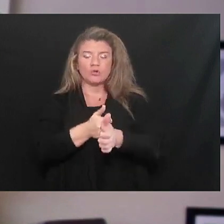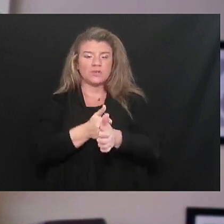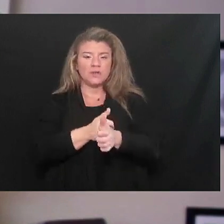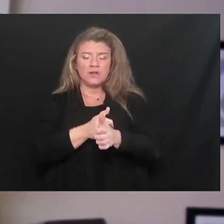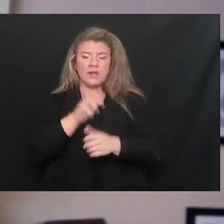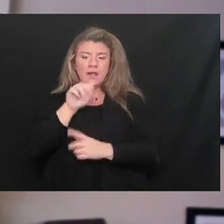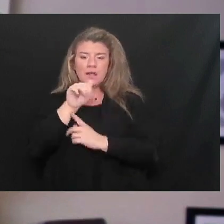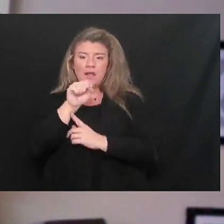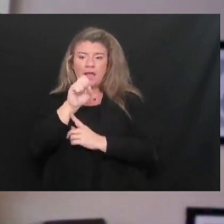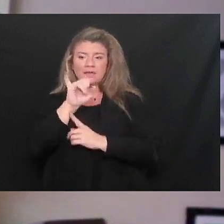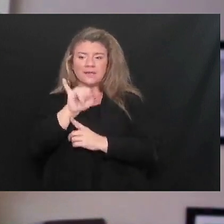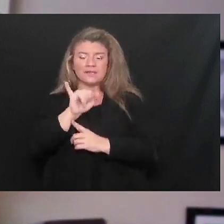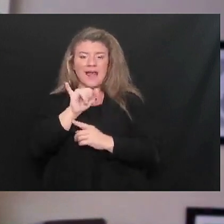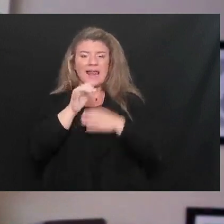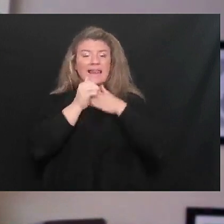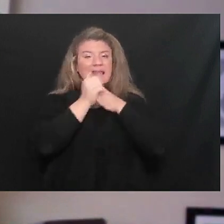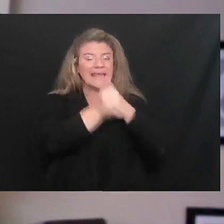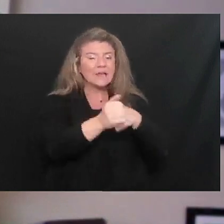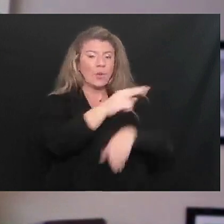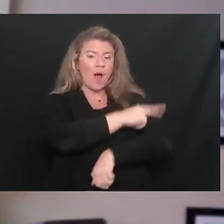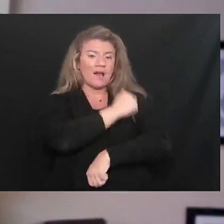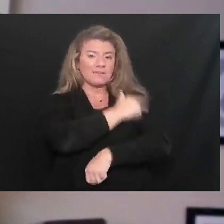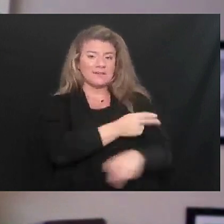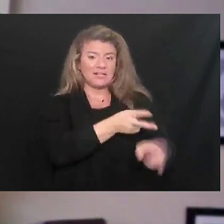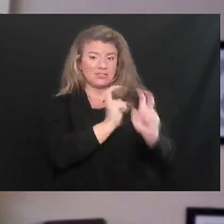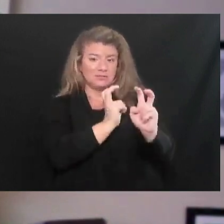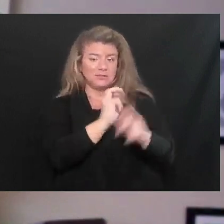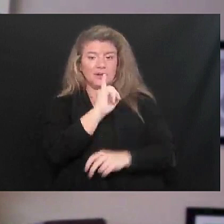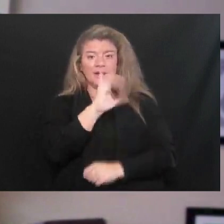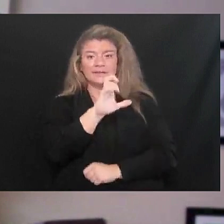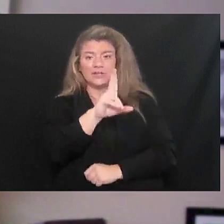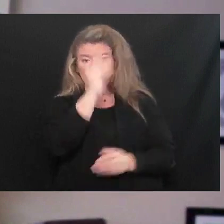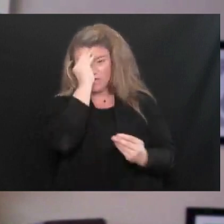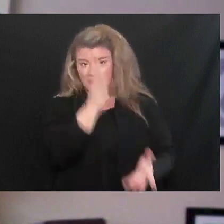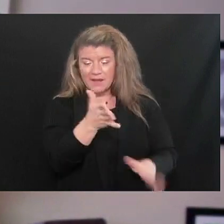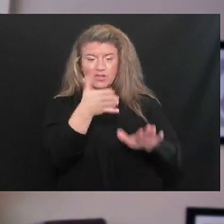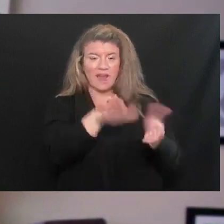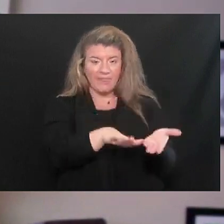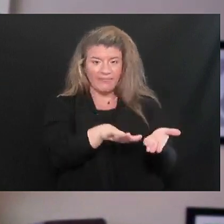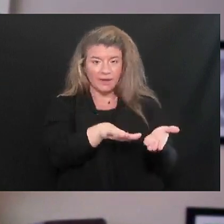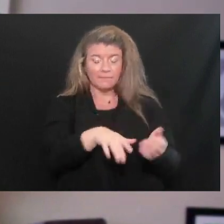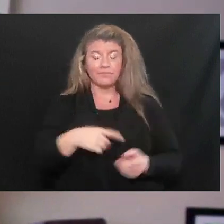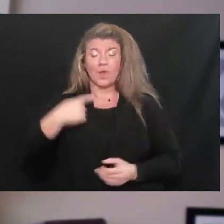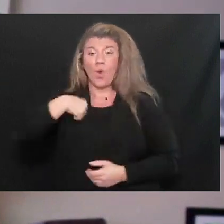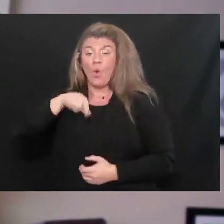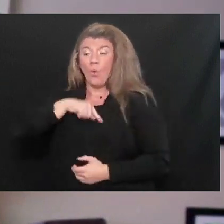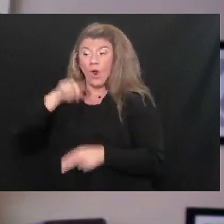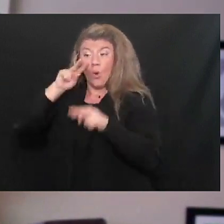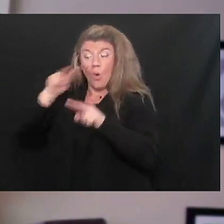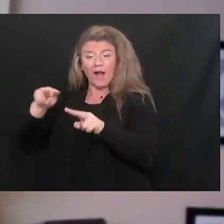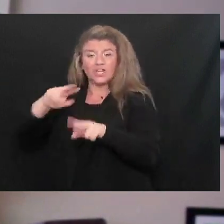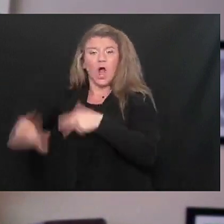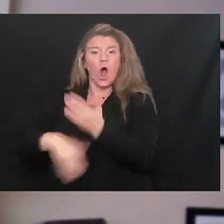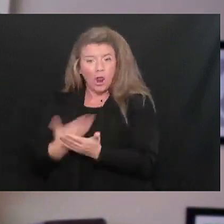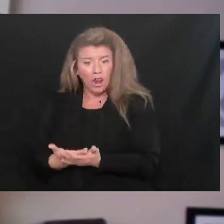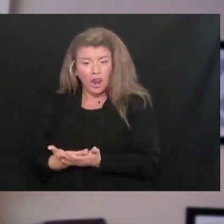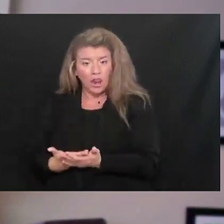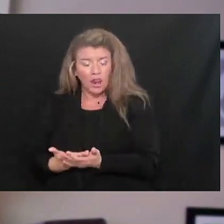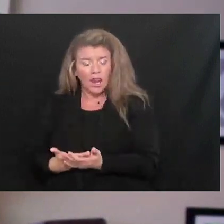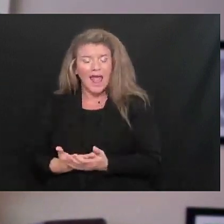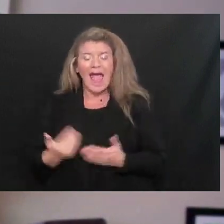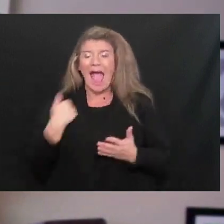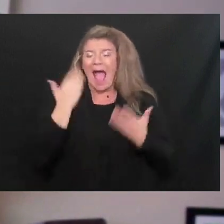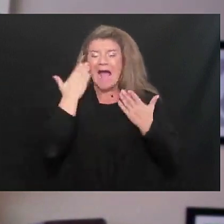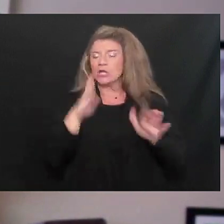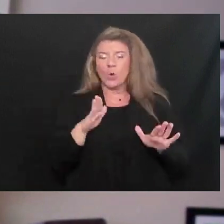that lead to hospitalization, ICU admission, or death. We are tracking all the above. I do not know at